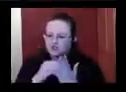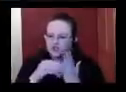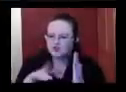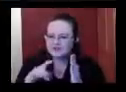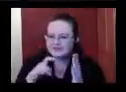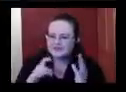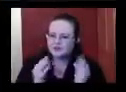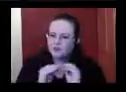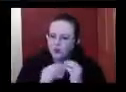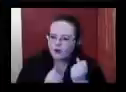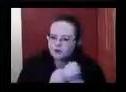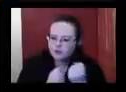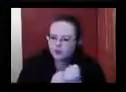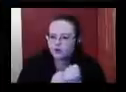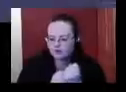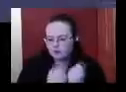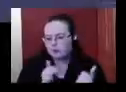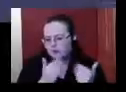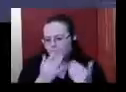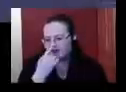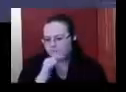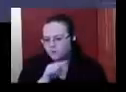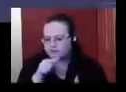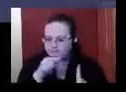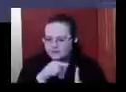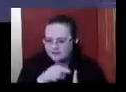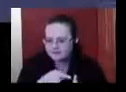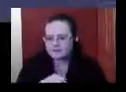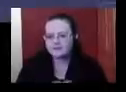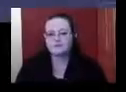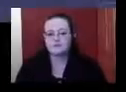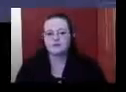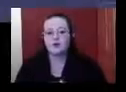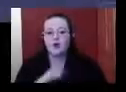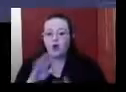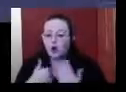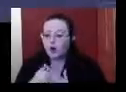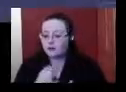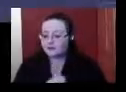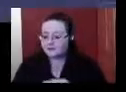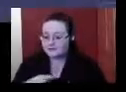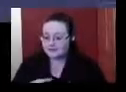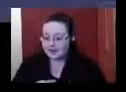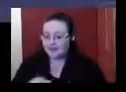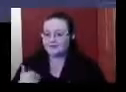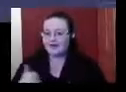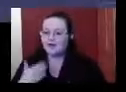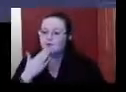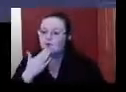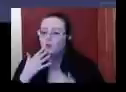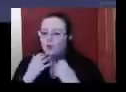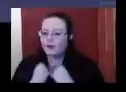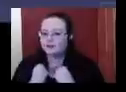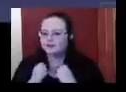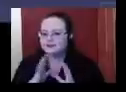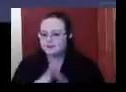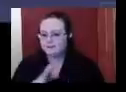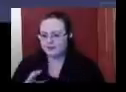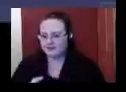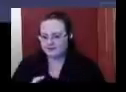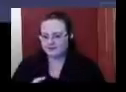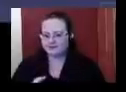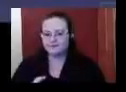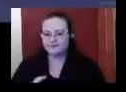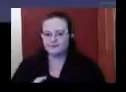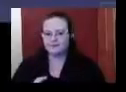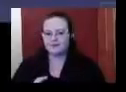All of our schools will have a staff wellness committee, as well as a mental health committee